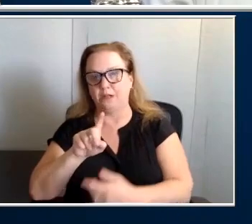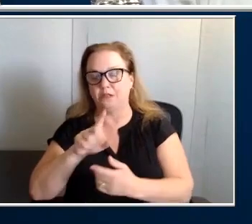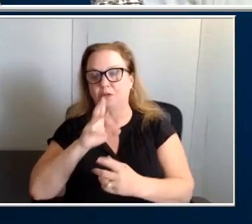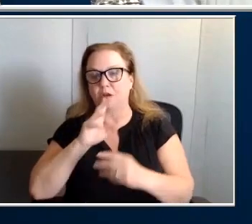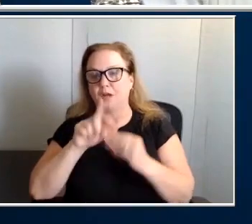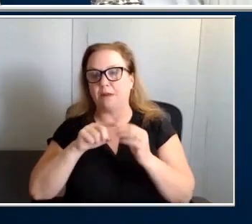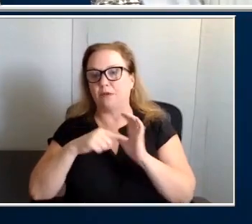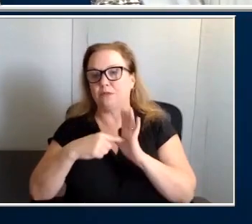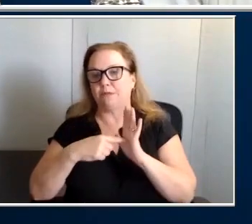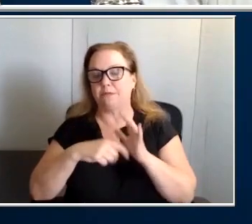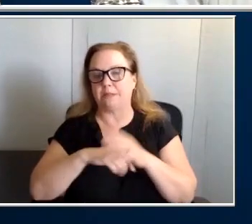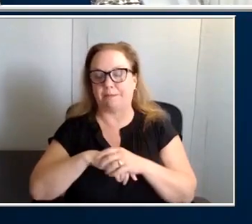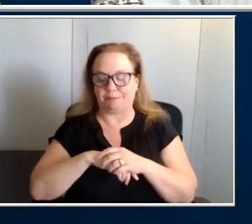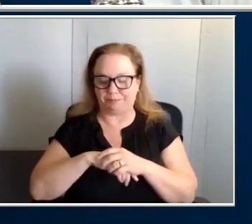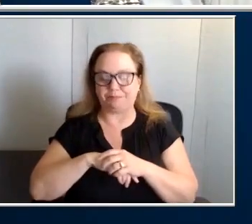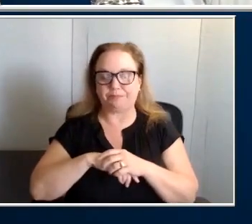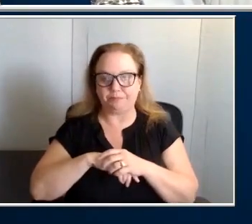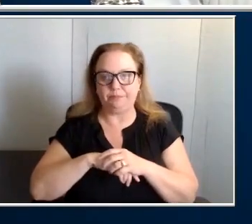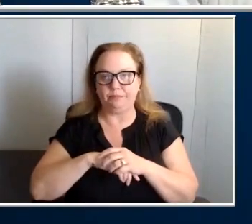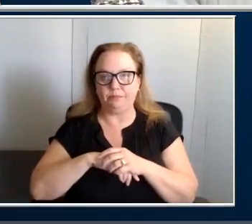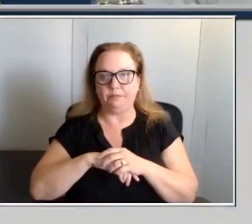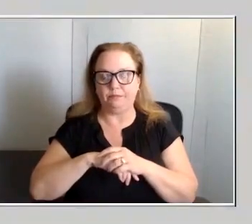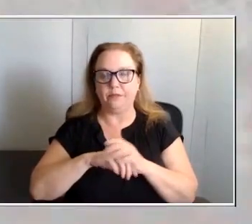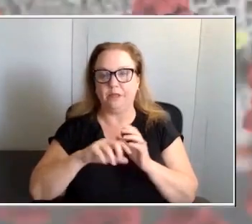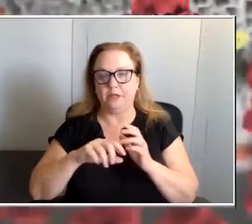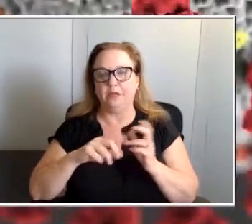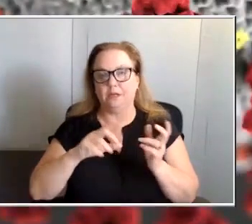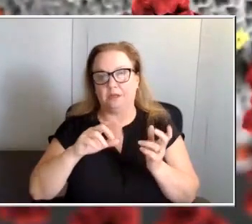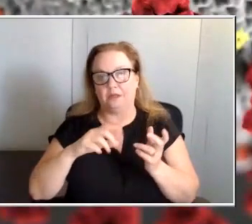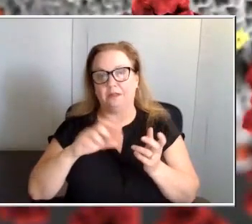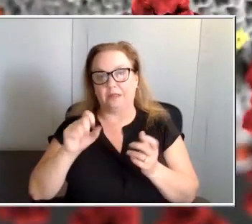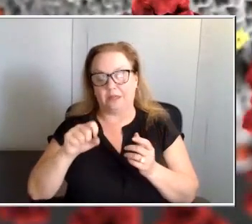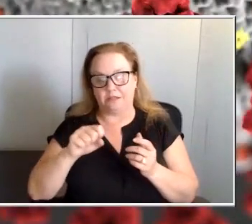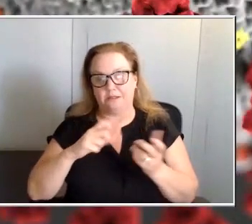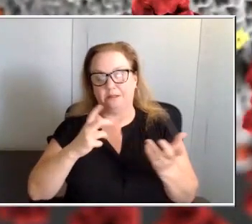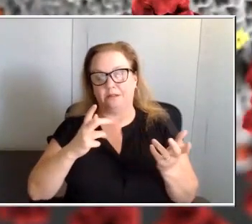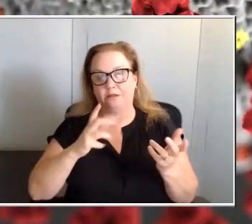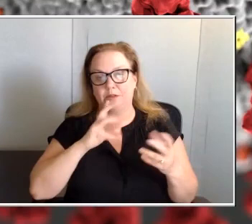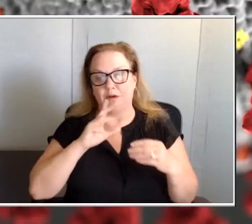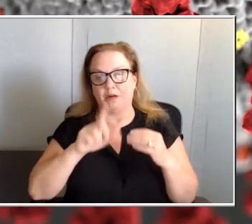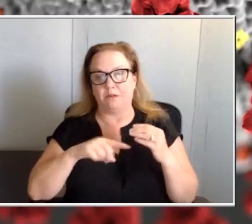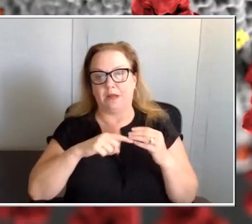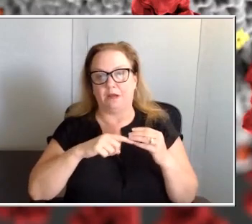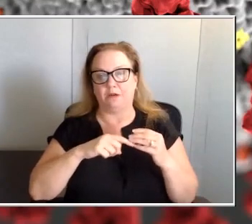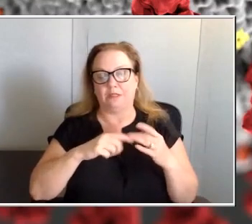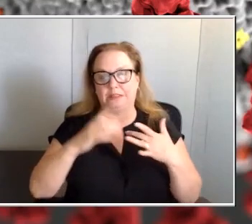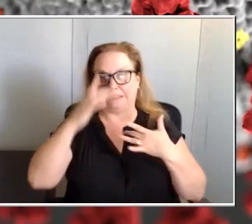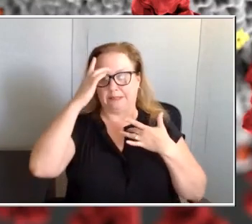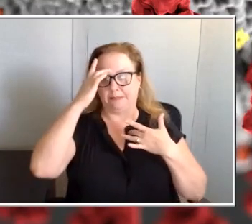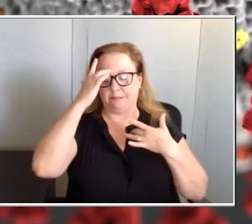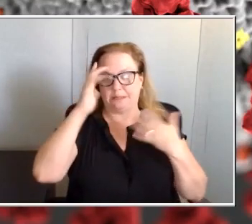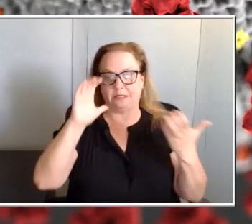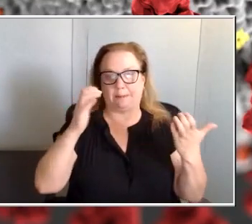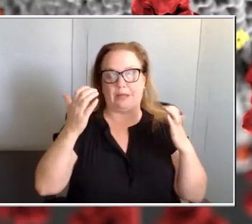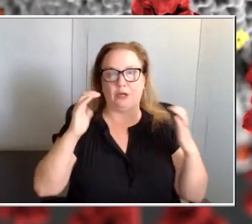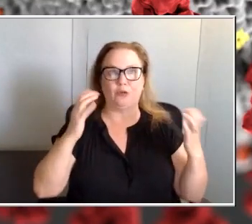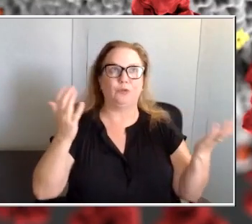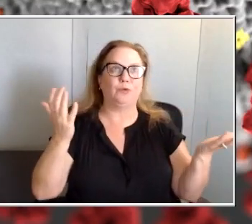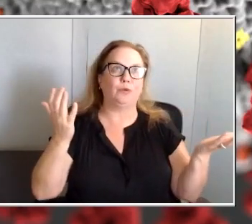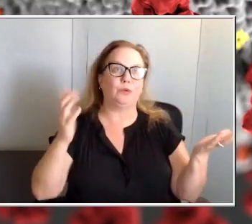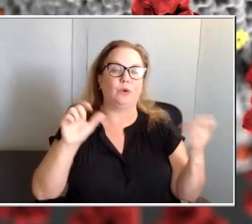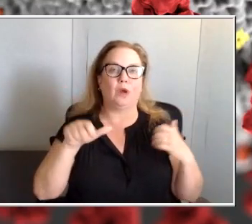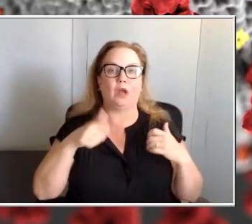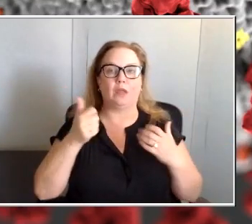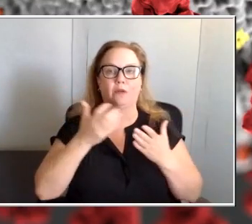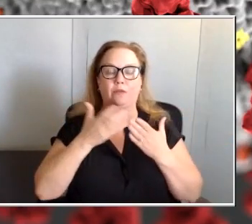Yeah, again, a lot of it is subjective. So when it is subjective, we do talk about symptoms as opposed to other things that we